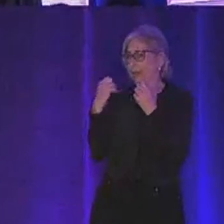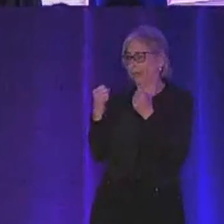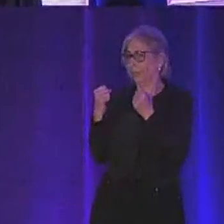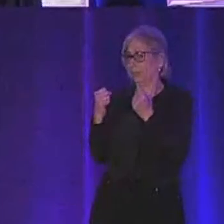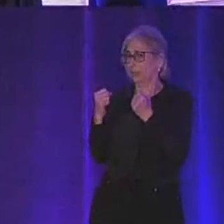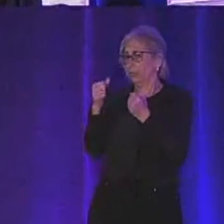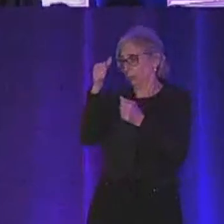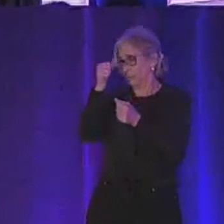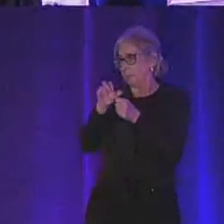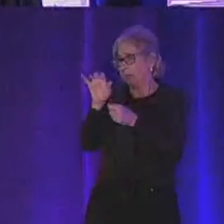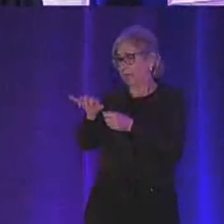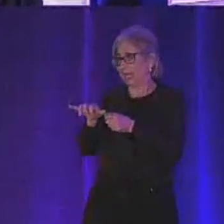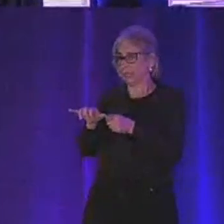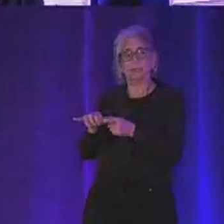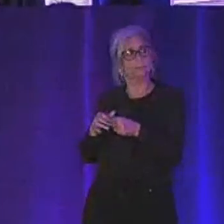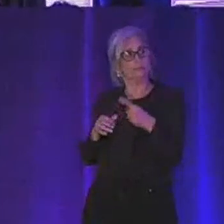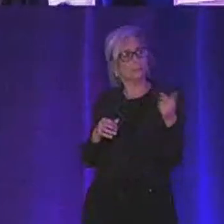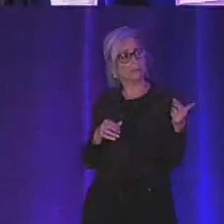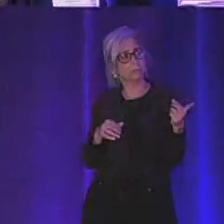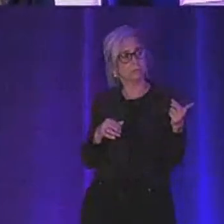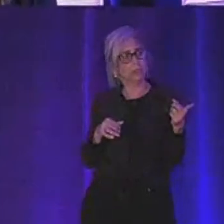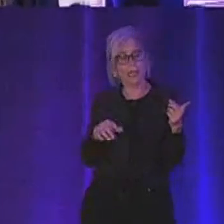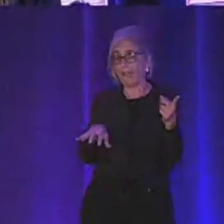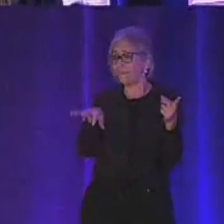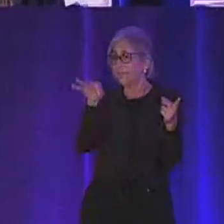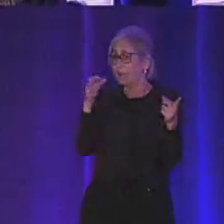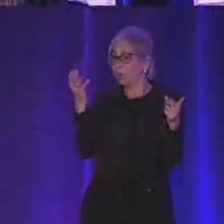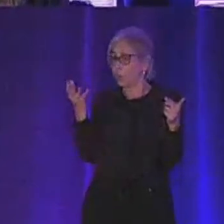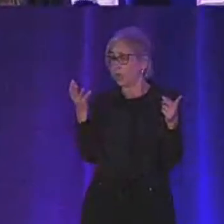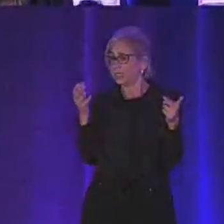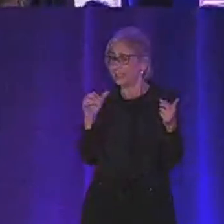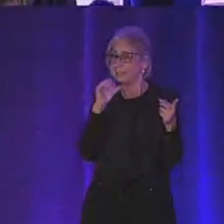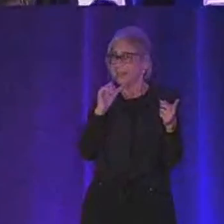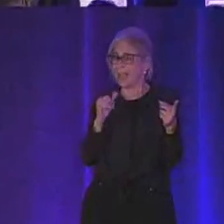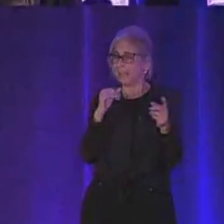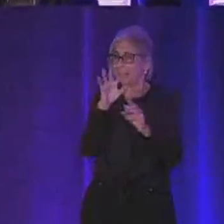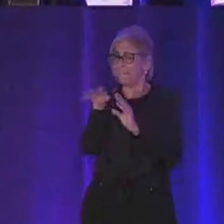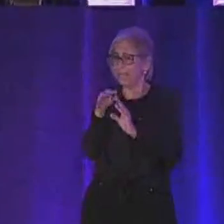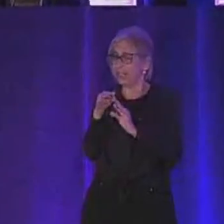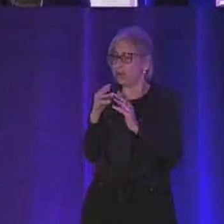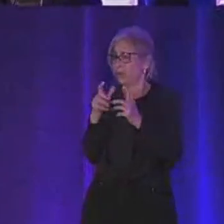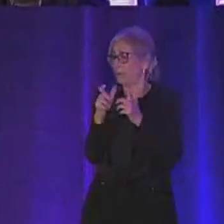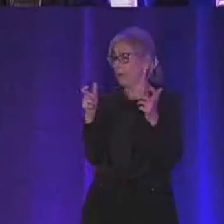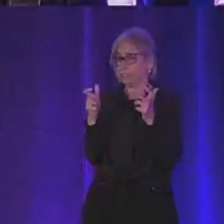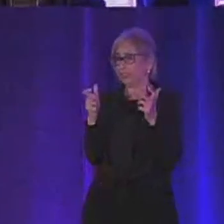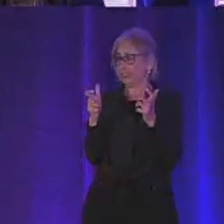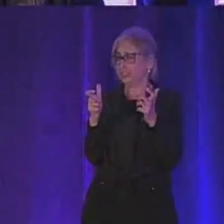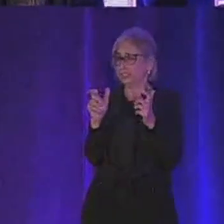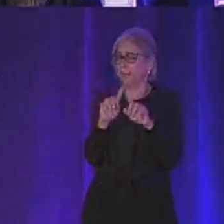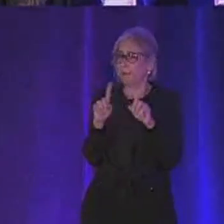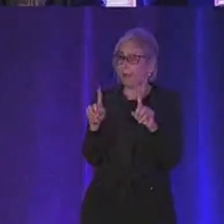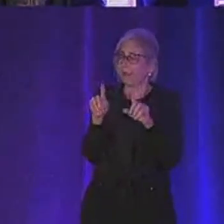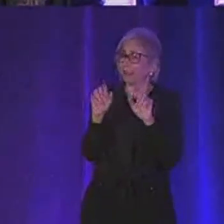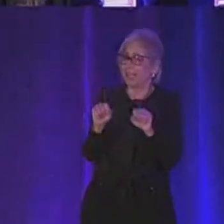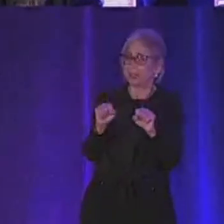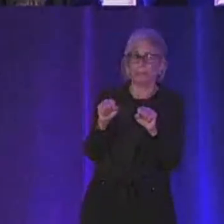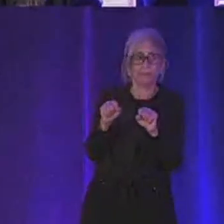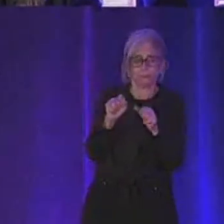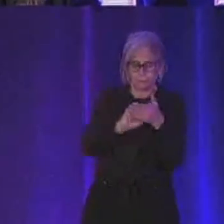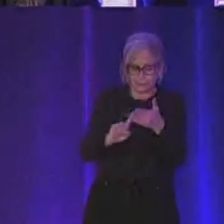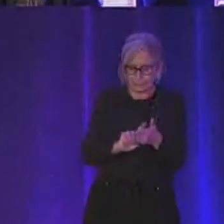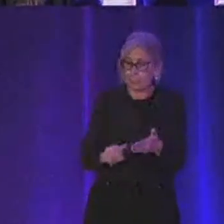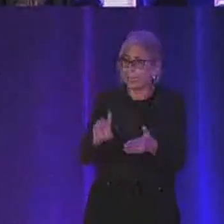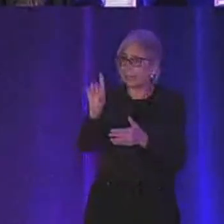mind. If I go to DevTools, what I find is this isn't a video much at all, but I can like inspect the